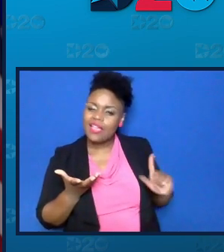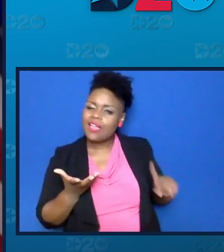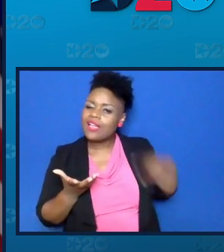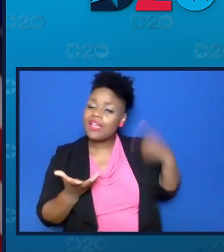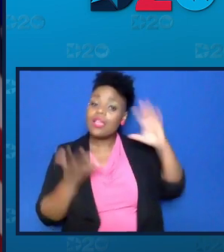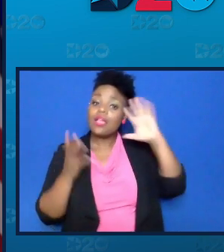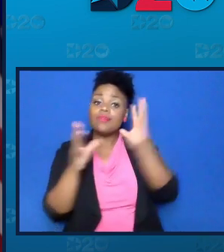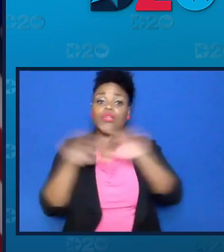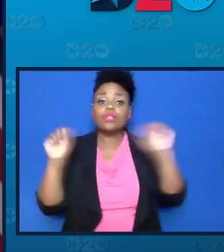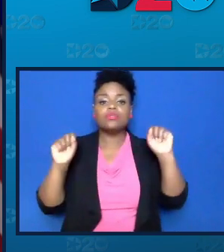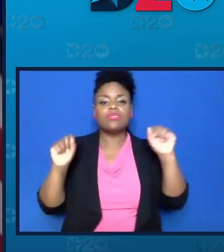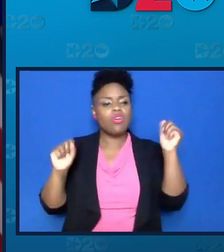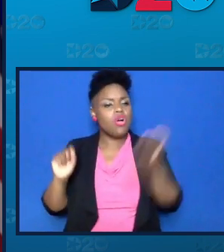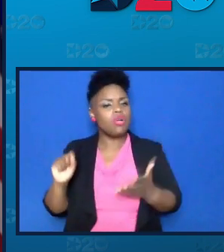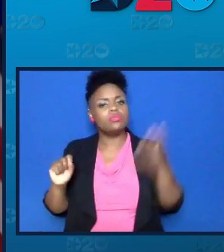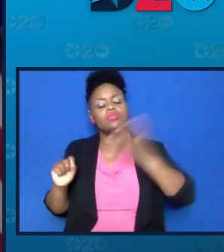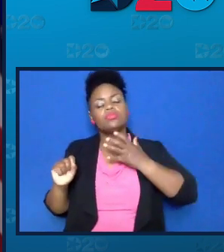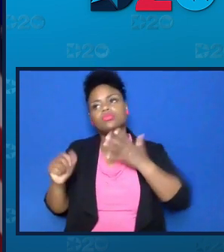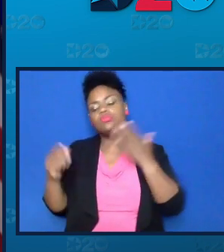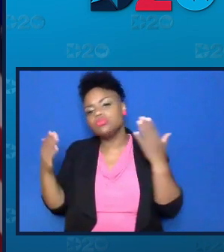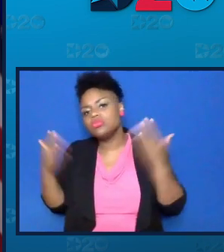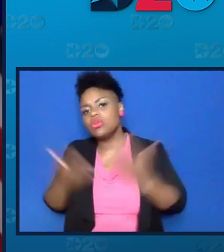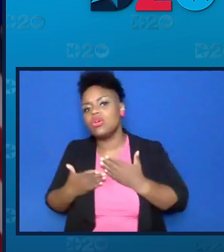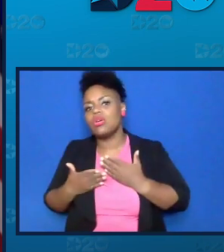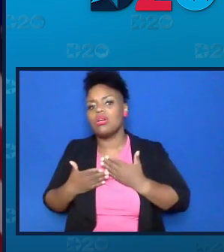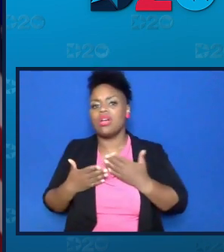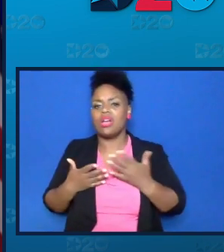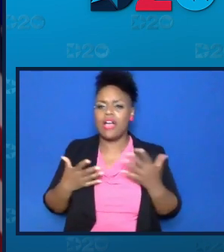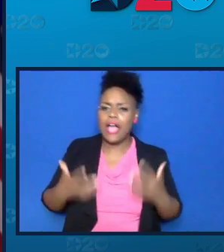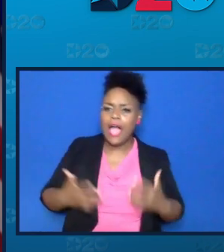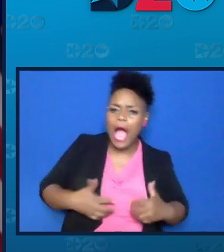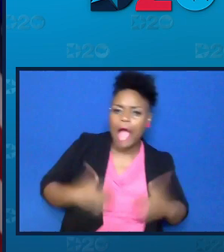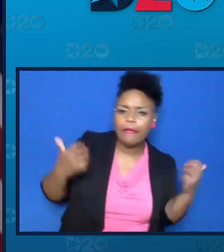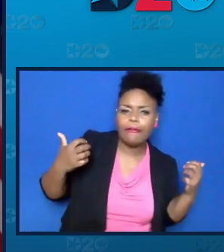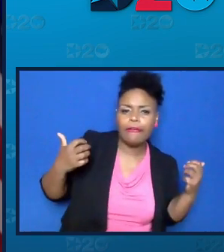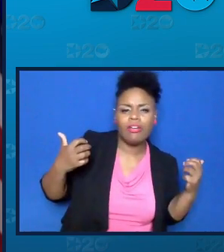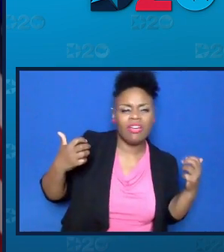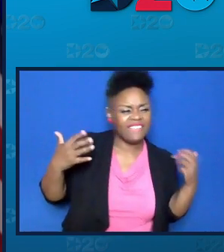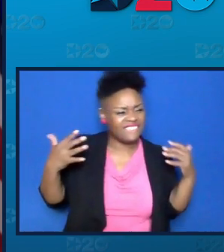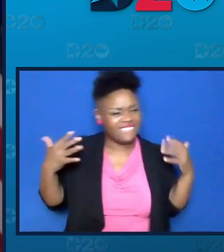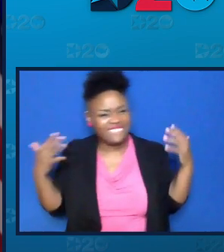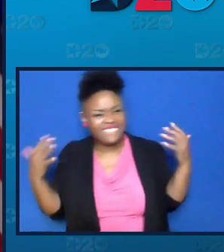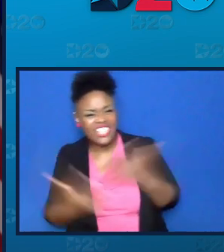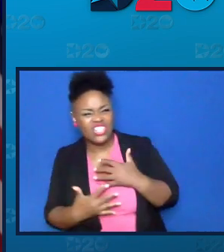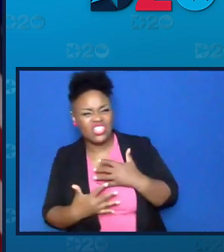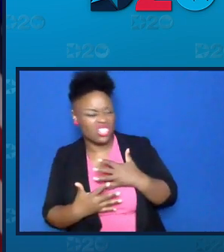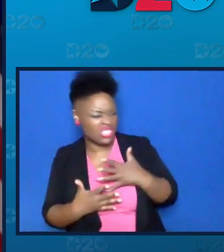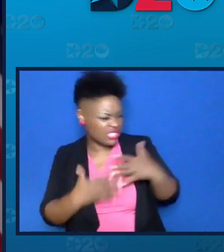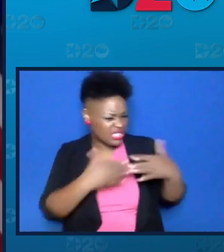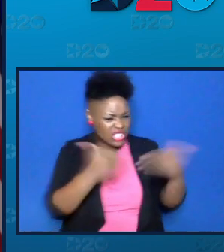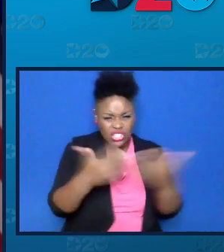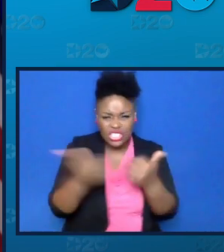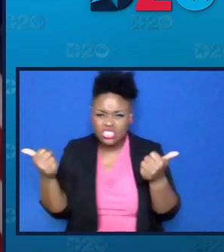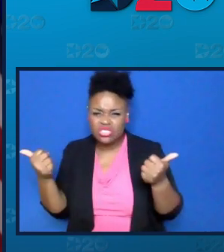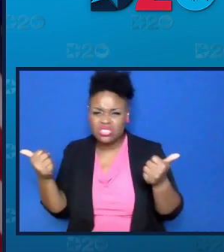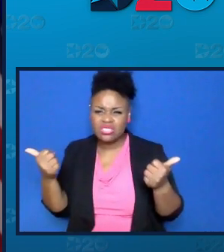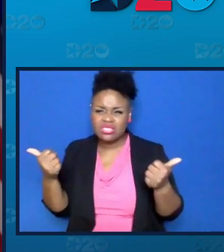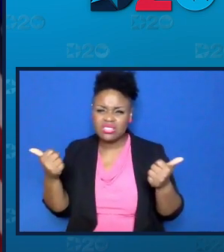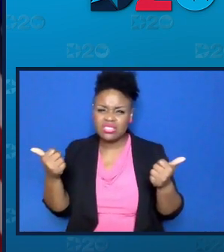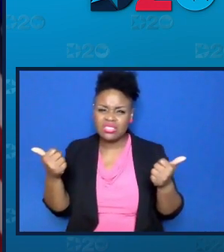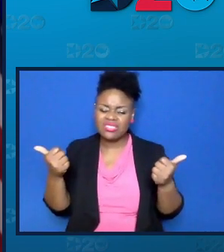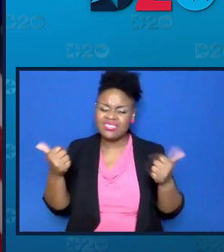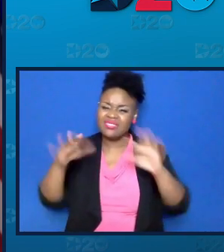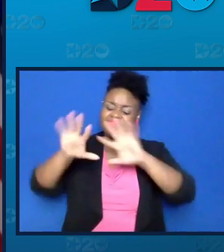Too much anger, too much fear, too much division. Here and now, I give you my word. If